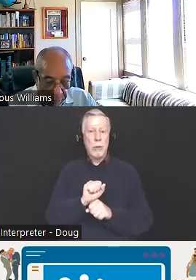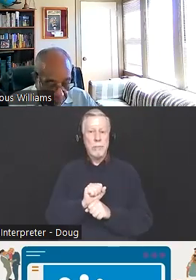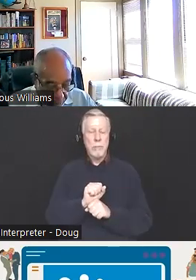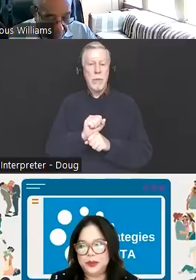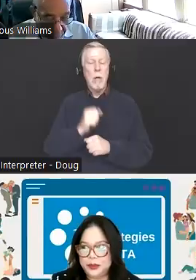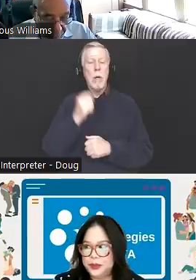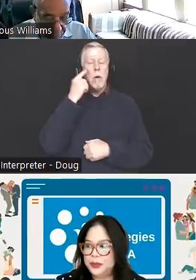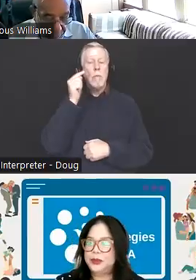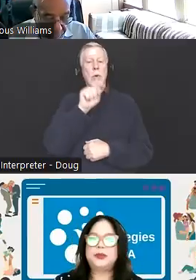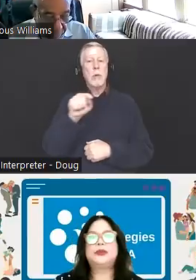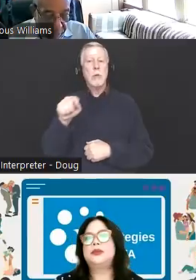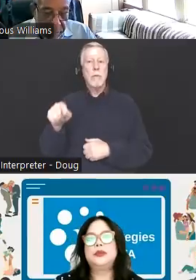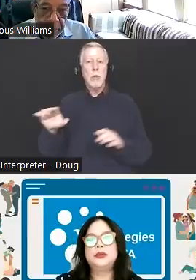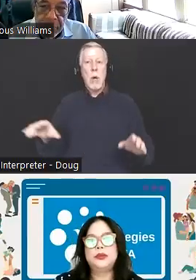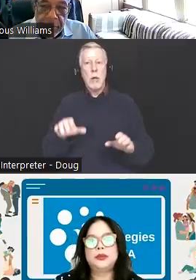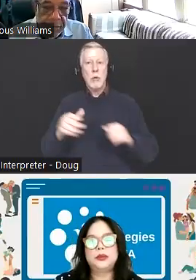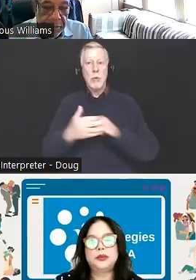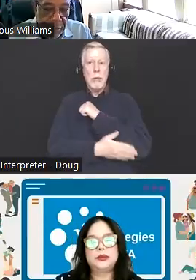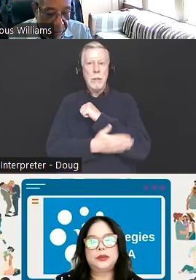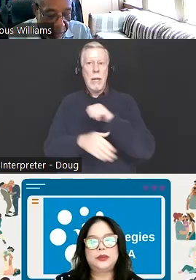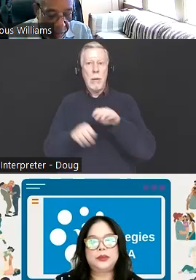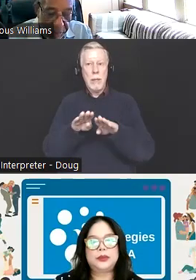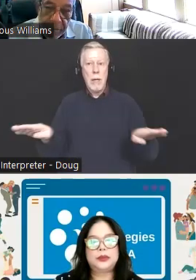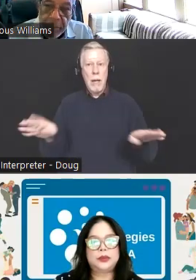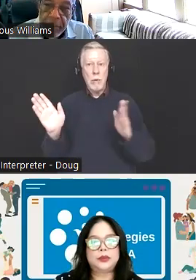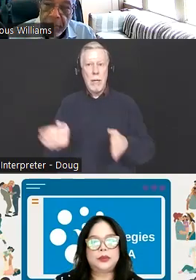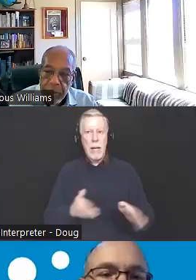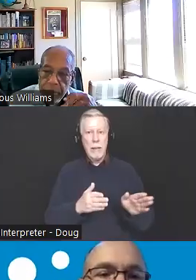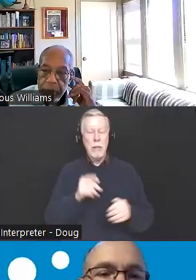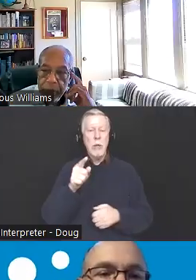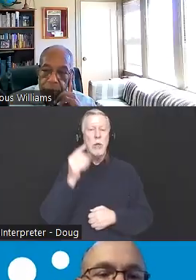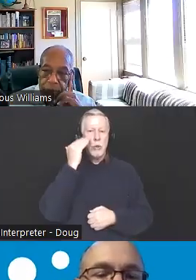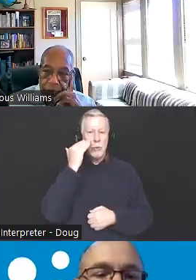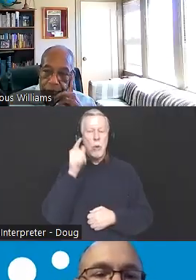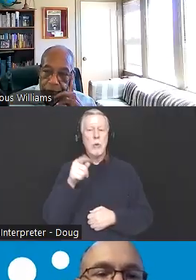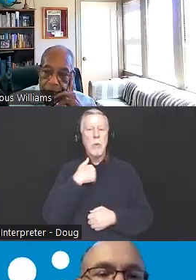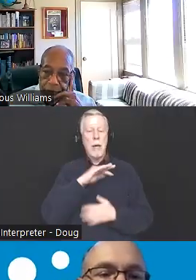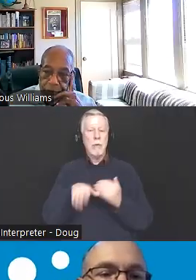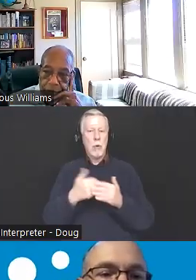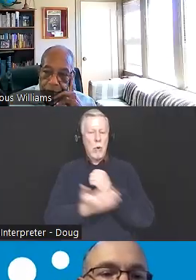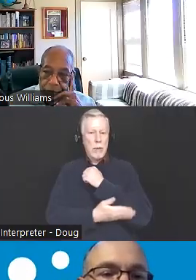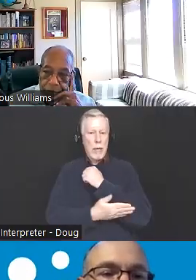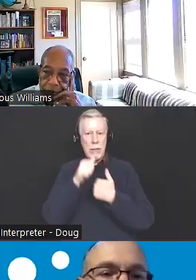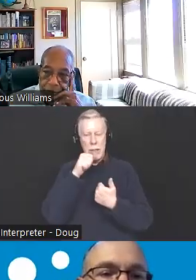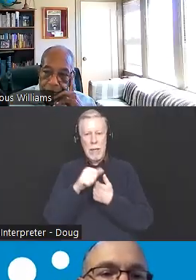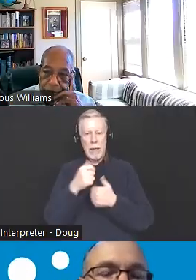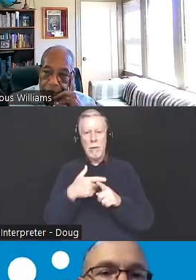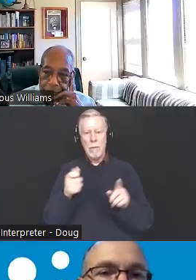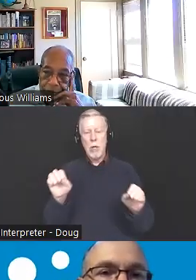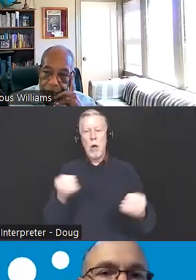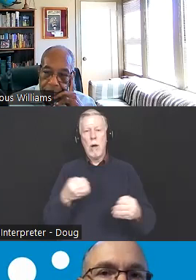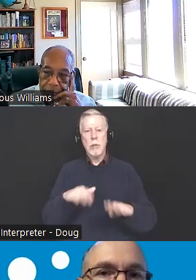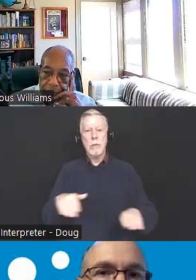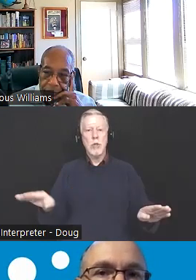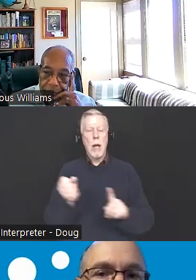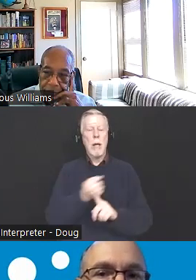For those of you who are doing county level planning, you know you got an all county letter from the Office of Child Abuse Prevention